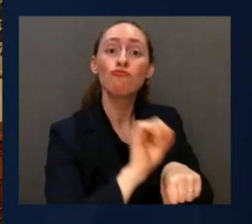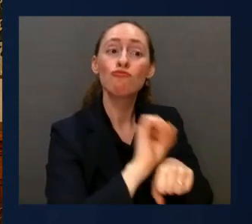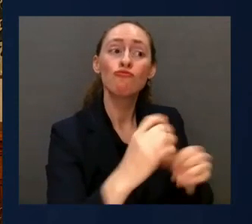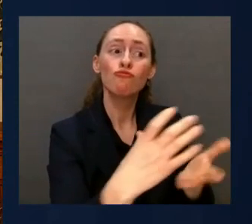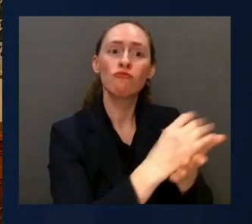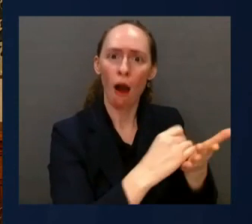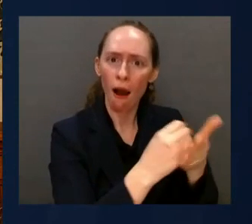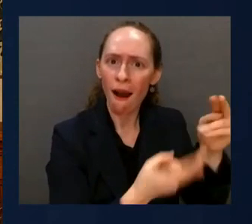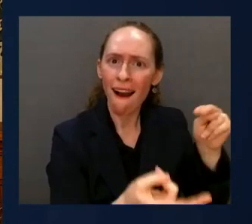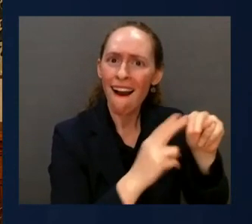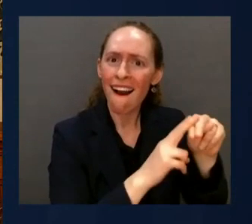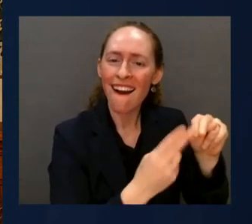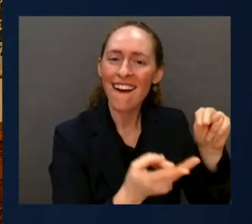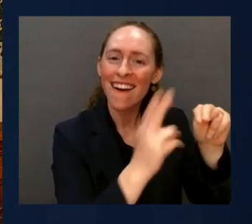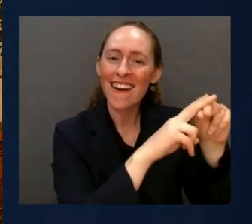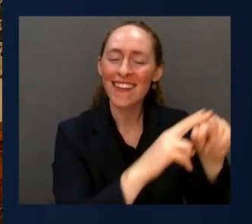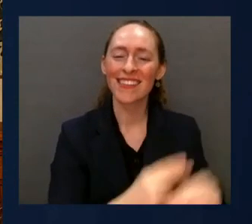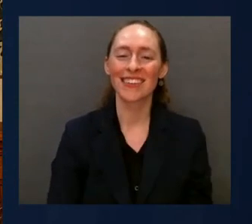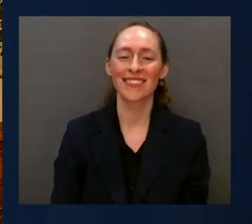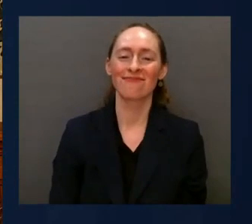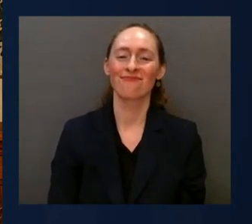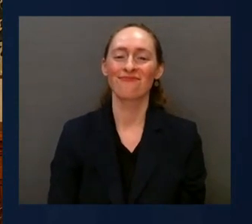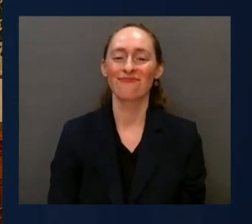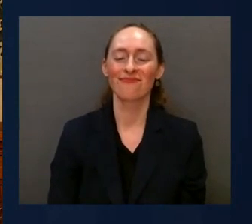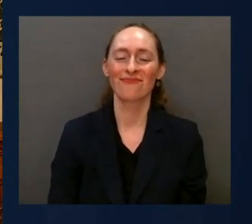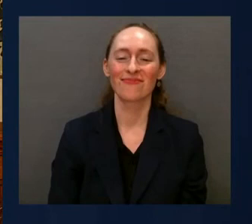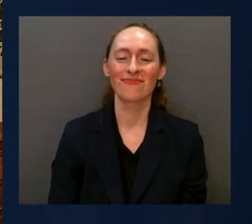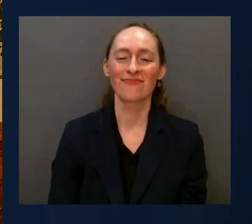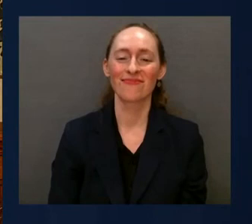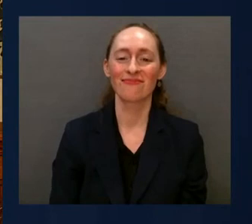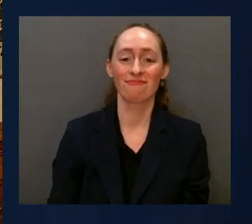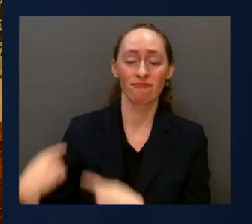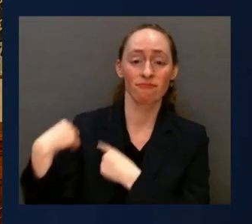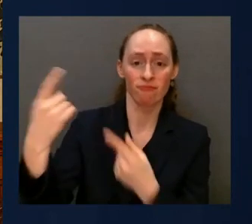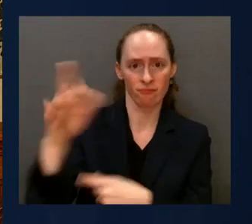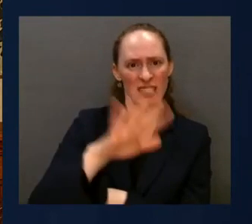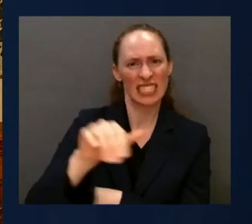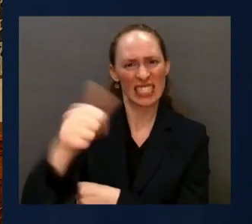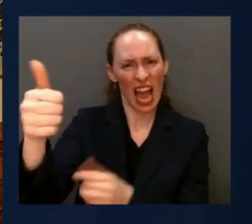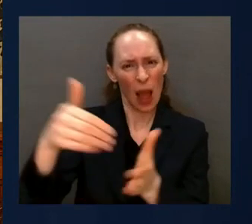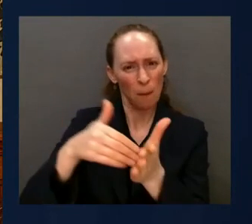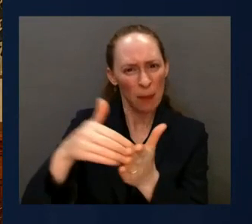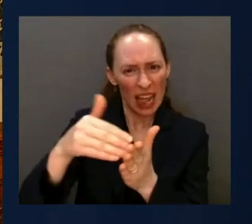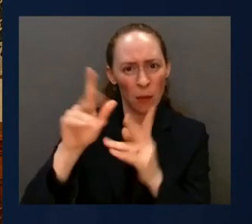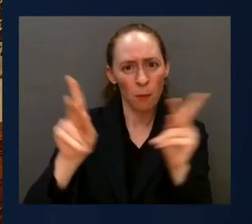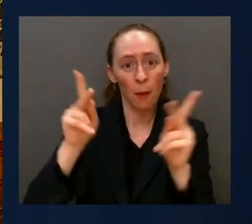applied to start new businesses. 10 million. And by the way,